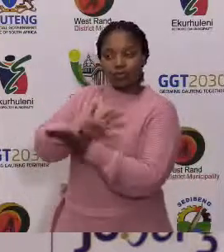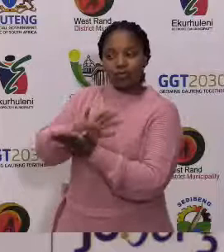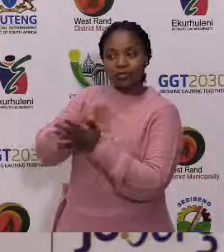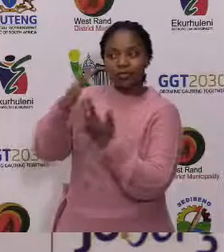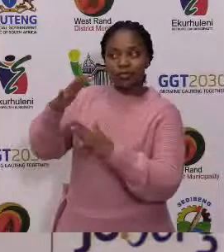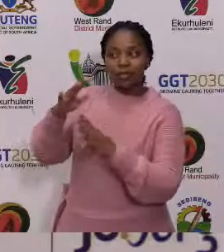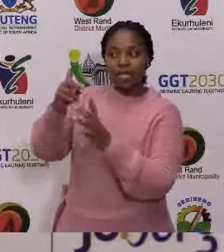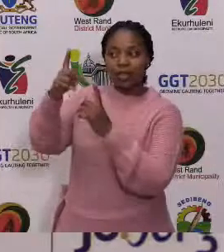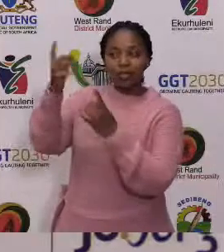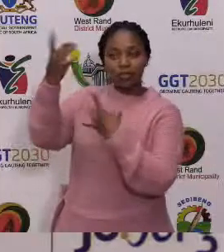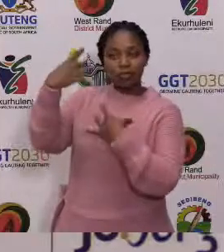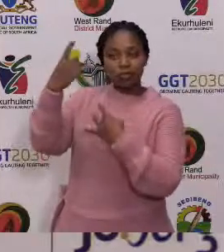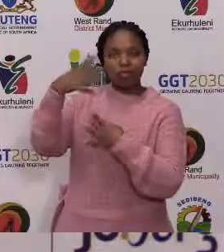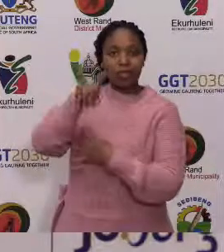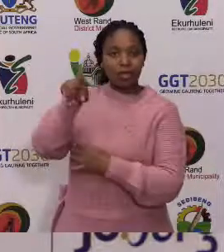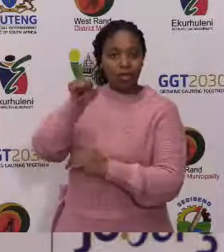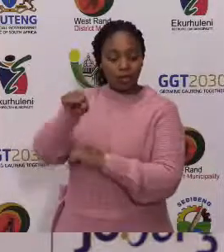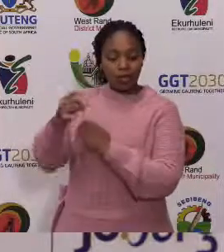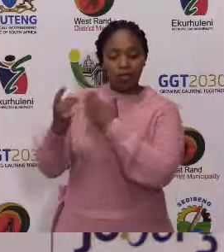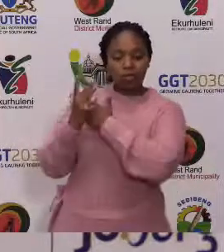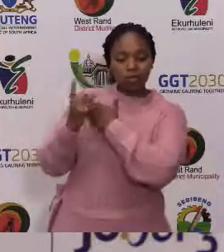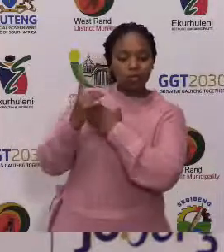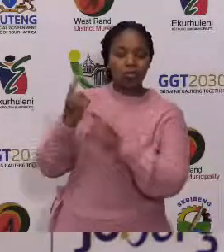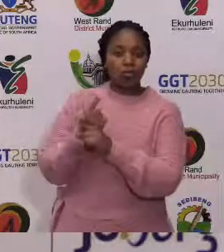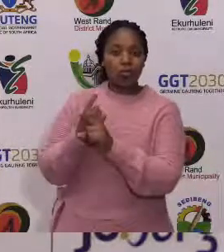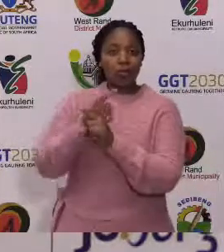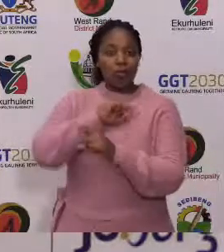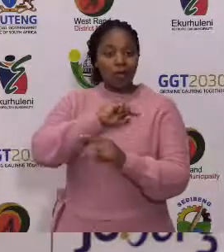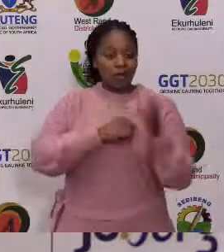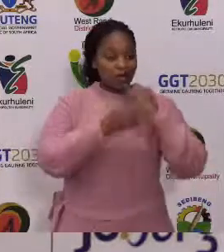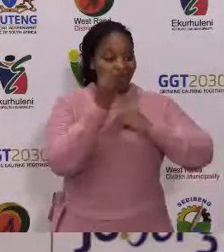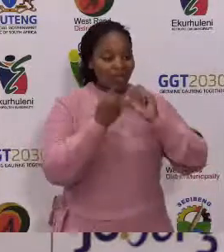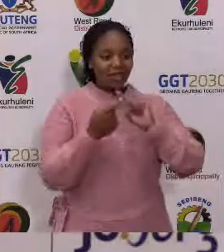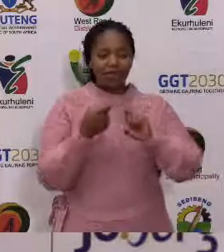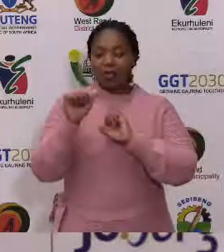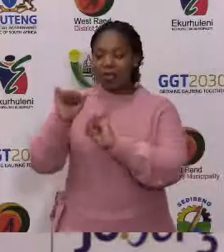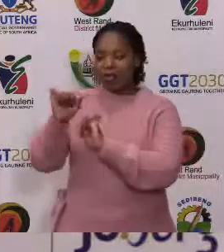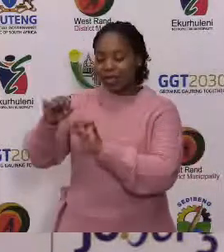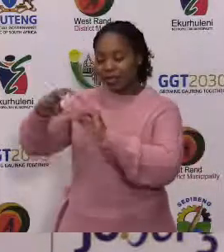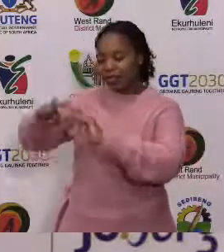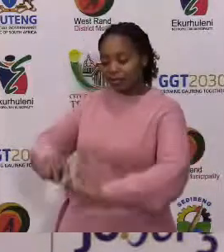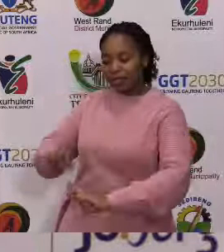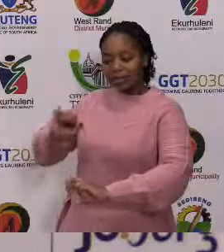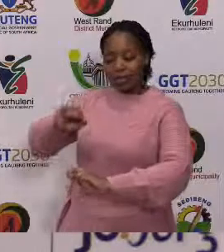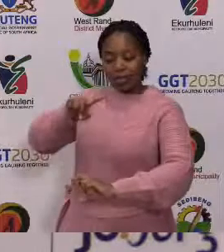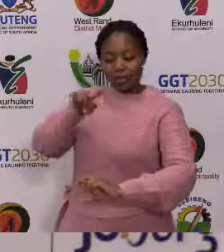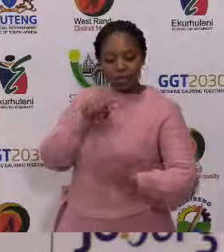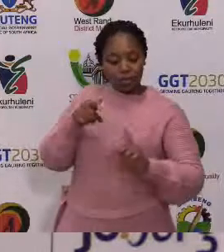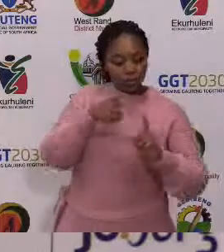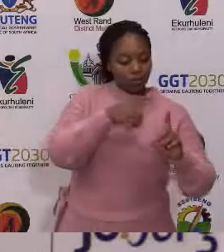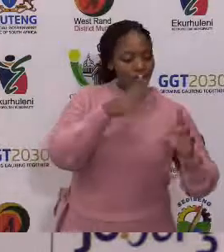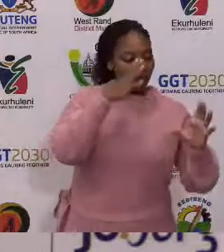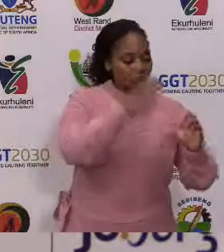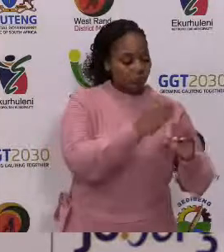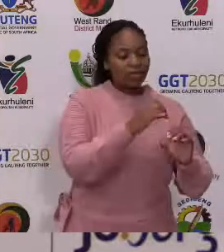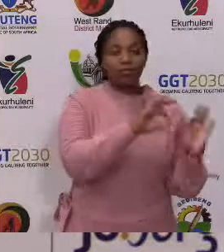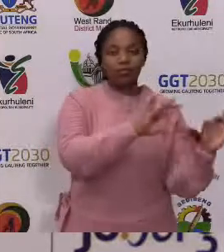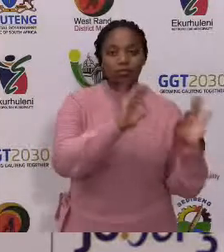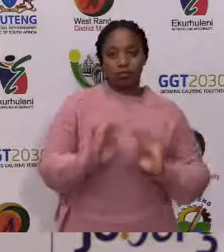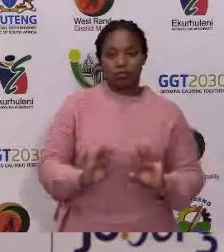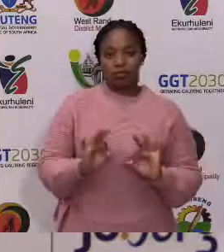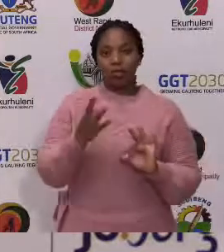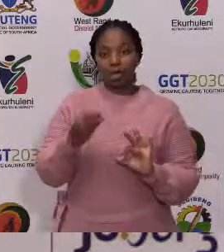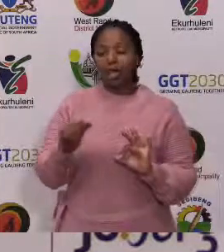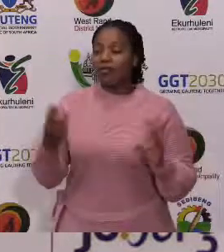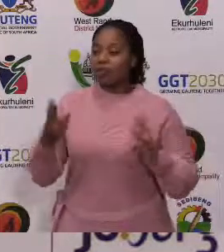as the Department of Health, because then we learn from what they are coming up with and we program accordingly. So we have deployed community